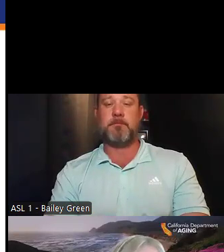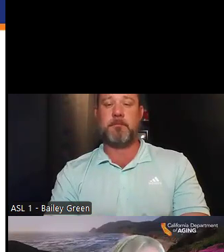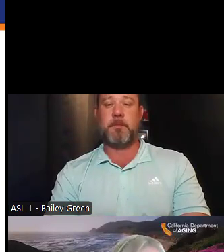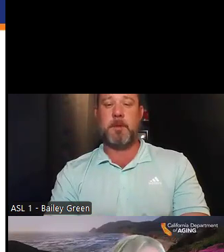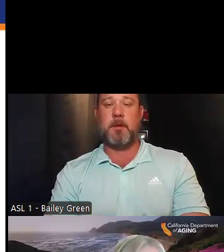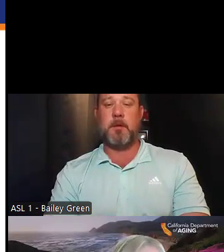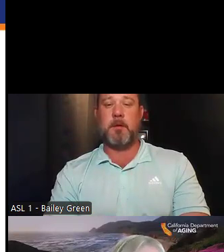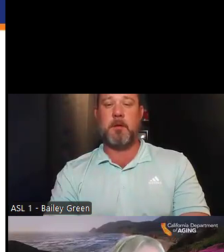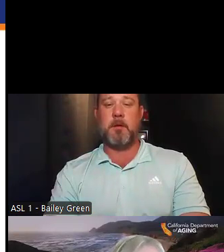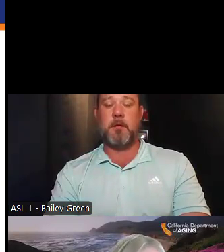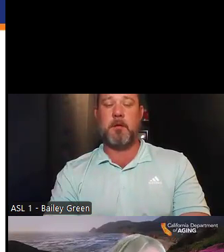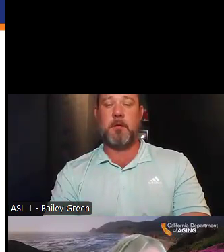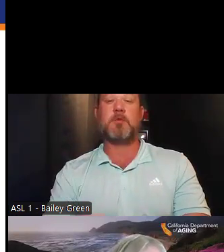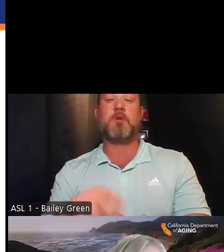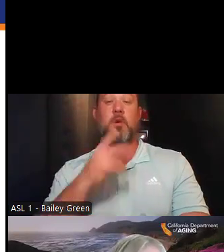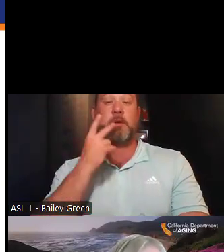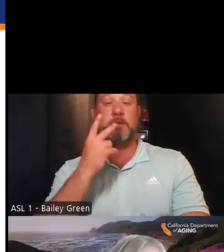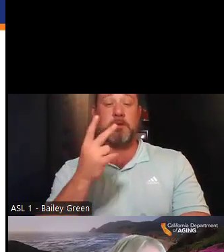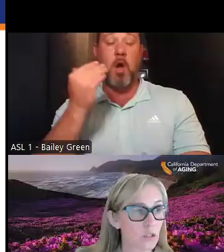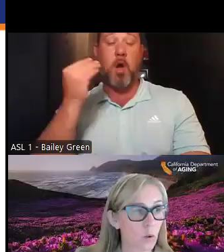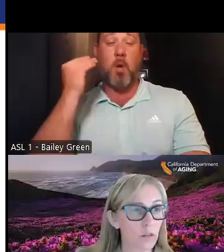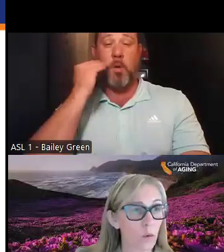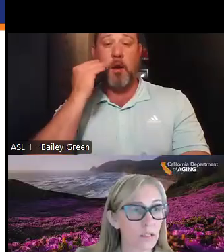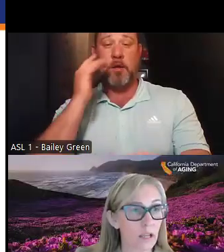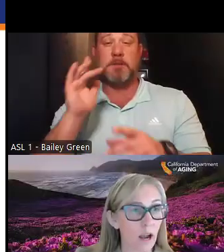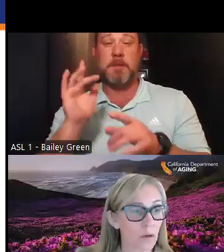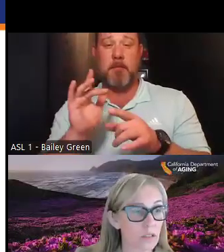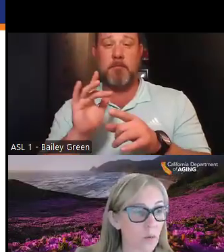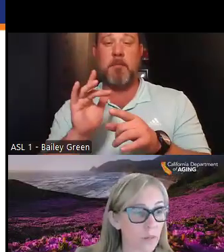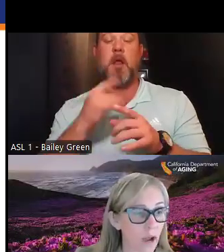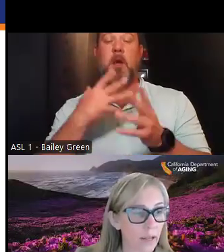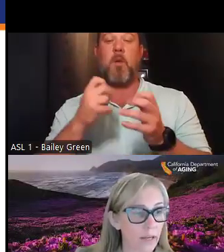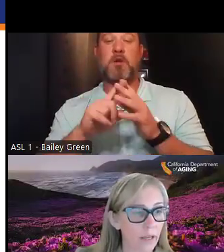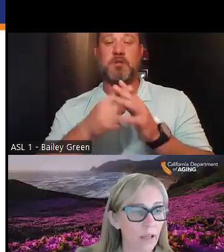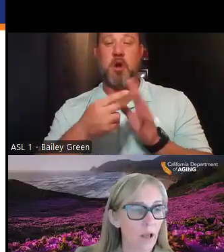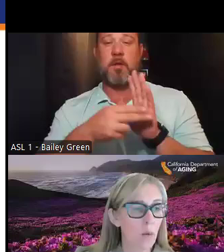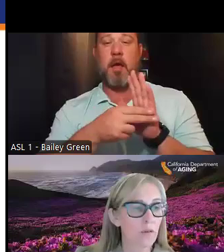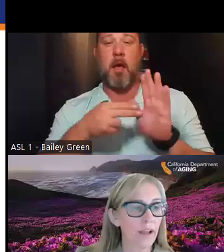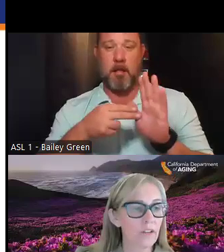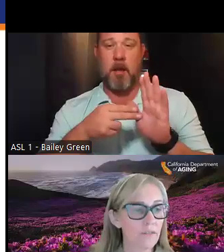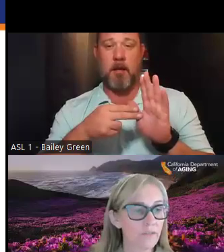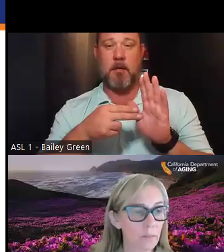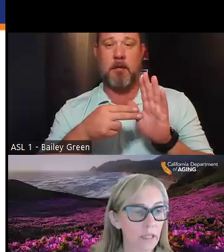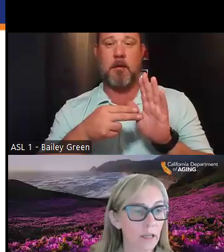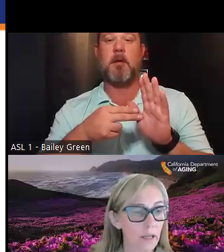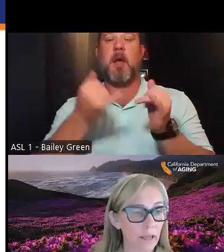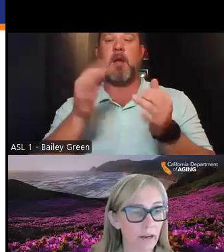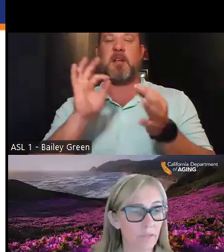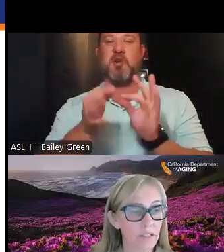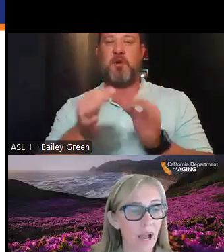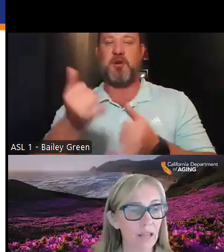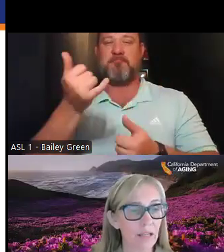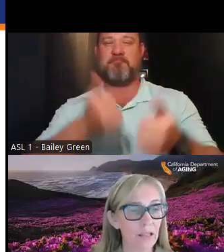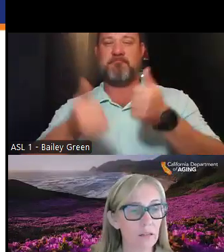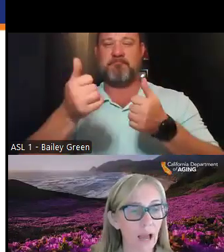really saw an awareness gap here is one of the ones that I want to start with highlighting. Providers and family